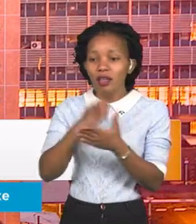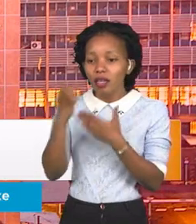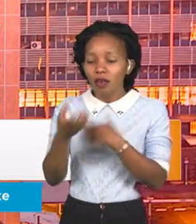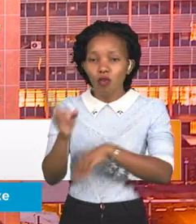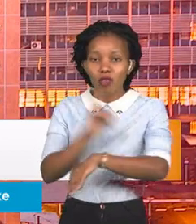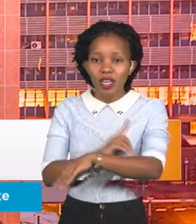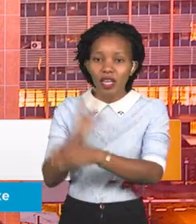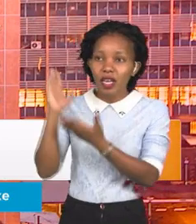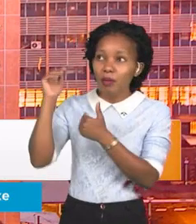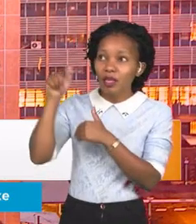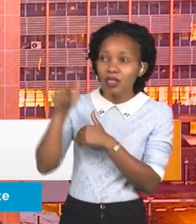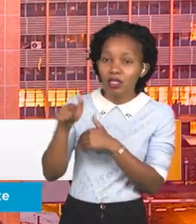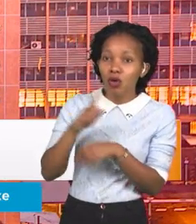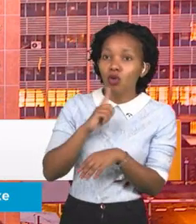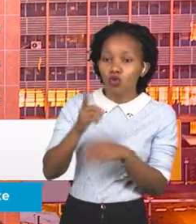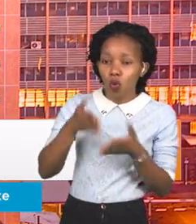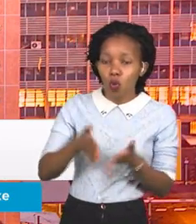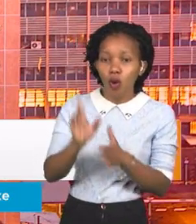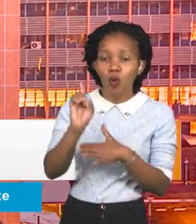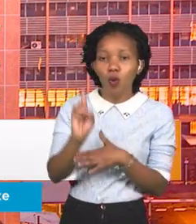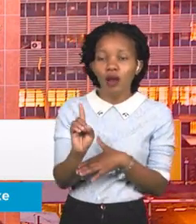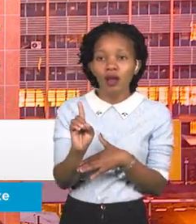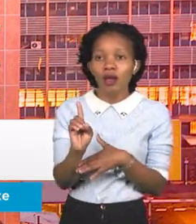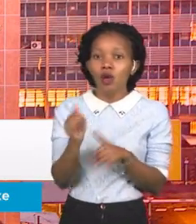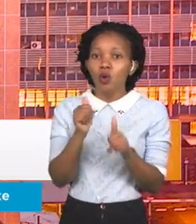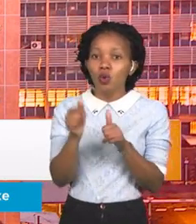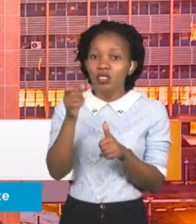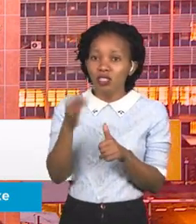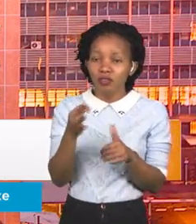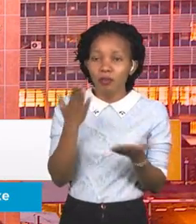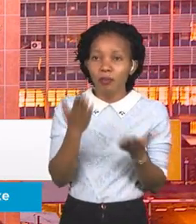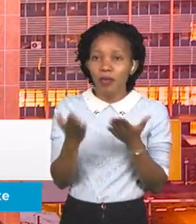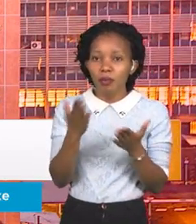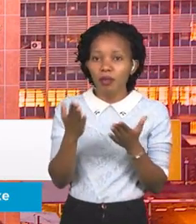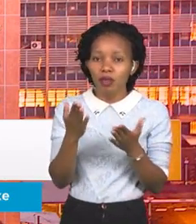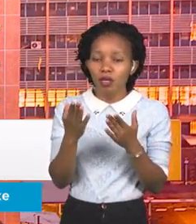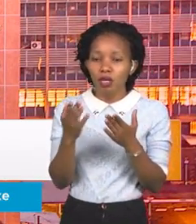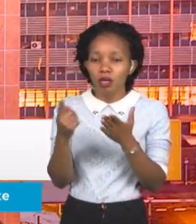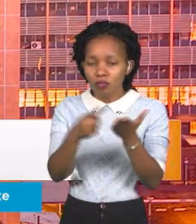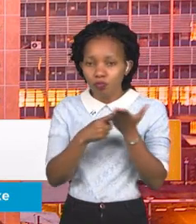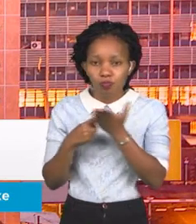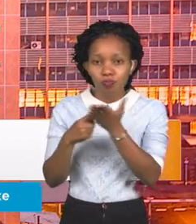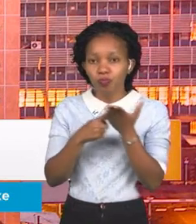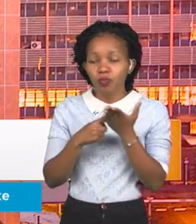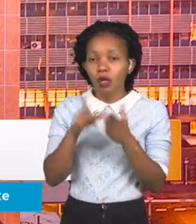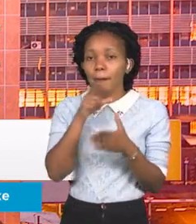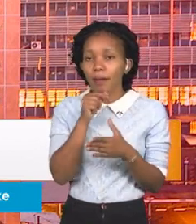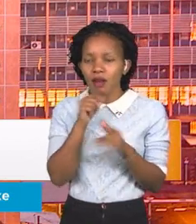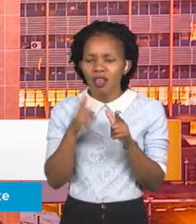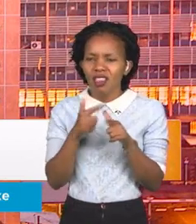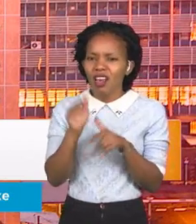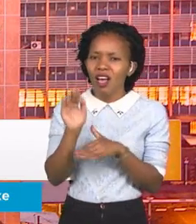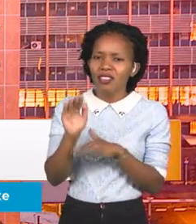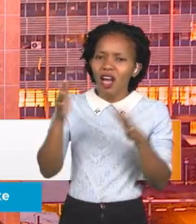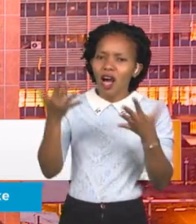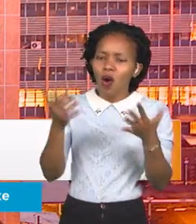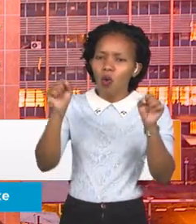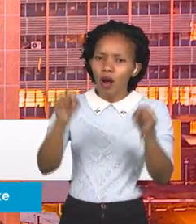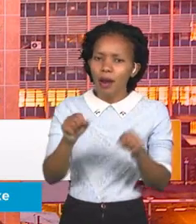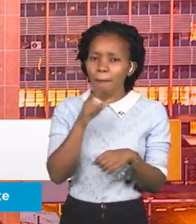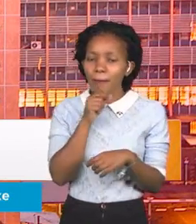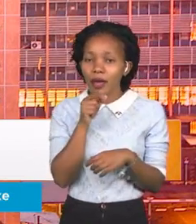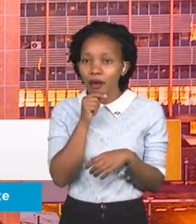this. Mm-hmm. And that is one of the ways that if we're going to trickle it down just to the men and asking, how can men